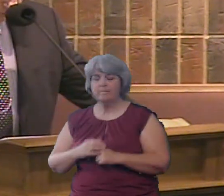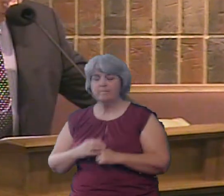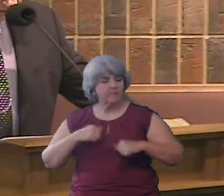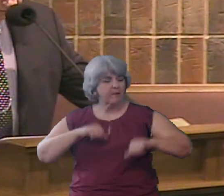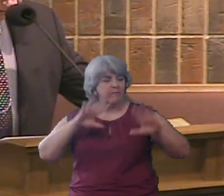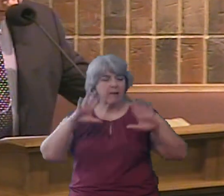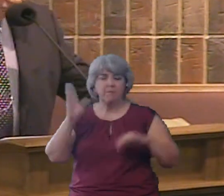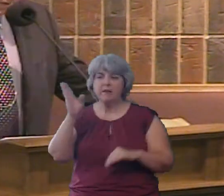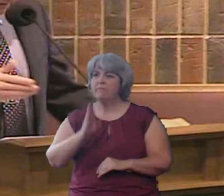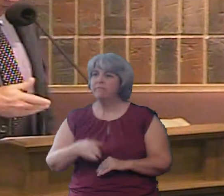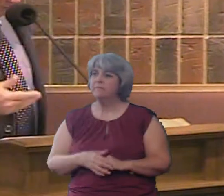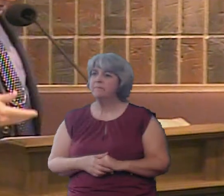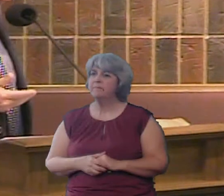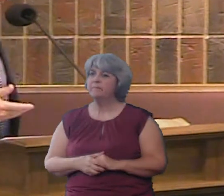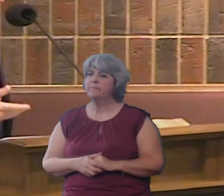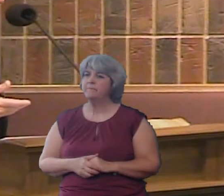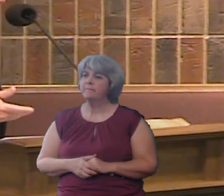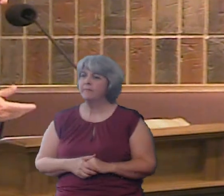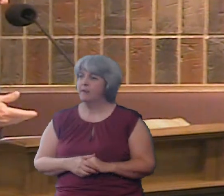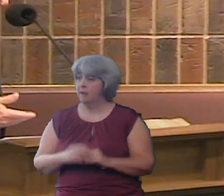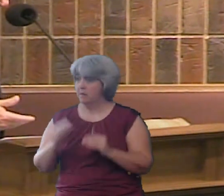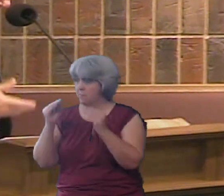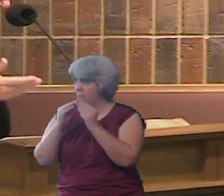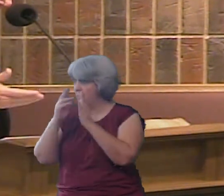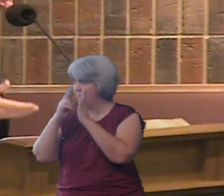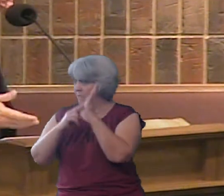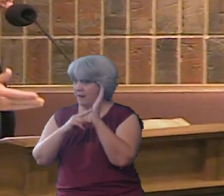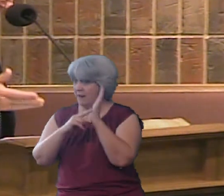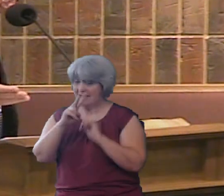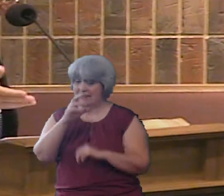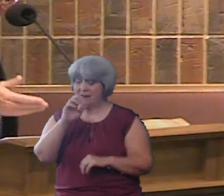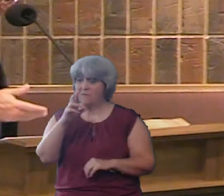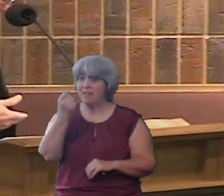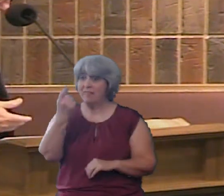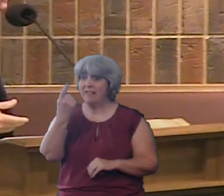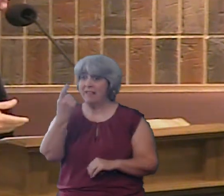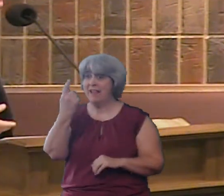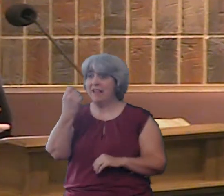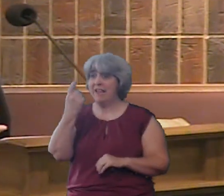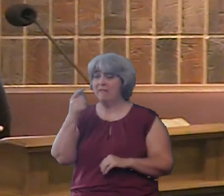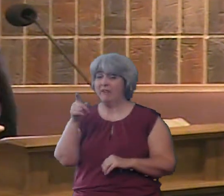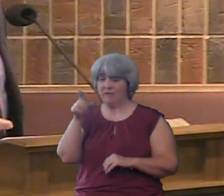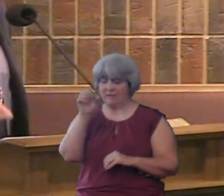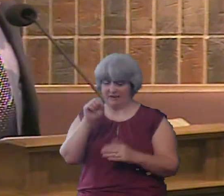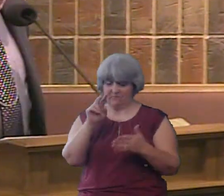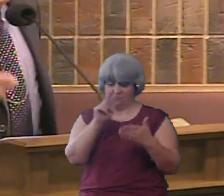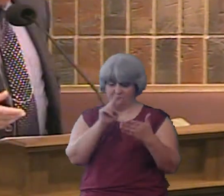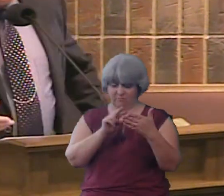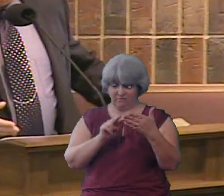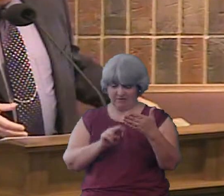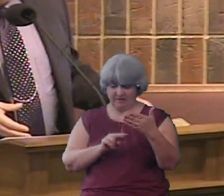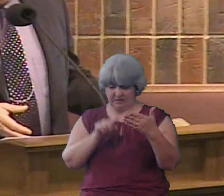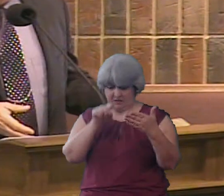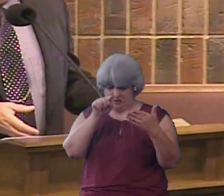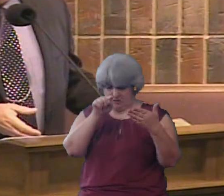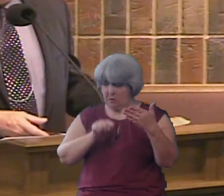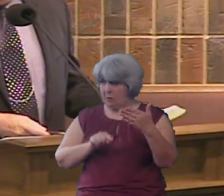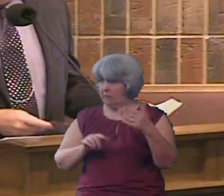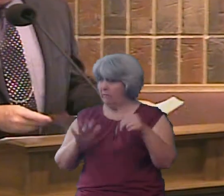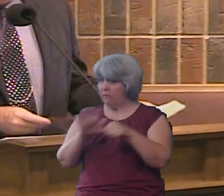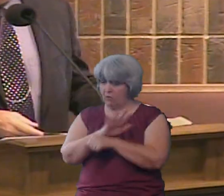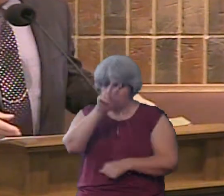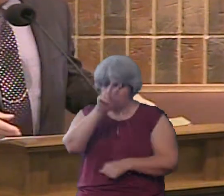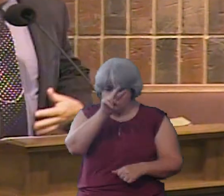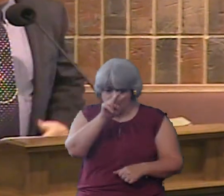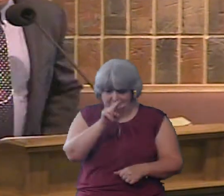His hope was not there. If we'd have kept reading in 2 Corinthians 11, you really go all the way down through about half of chapter 12 and you